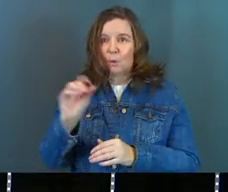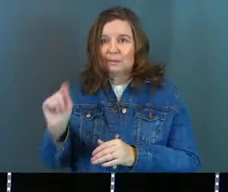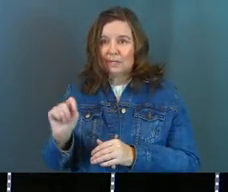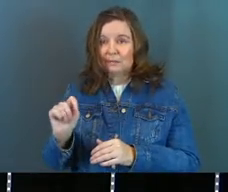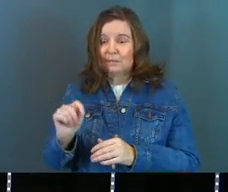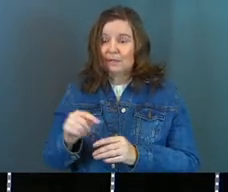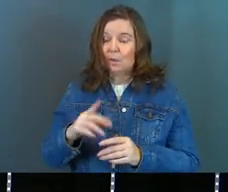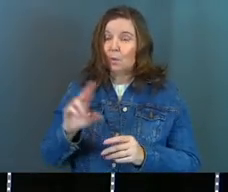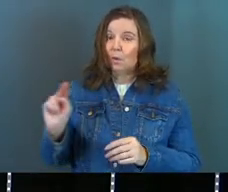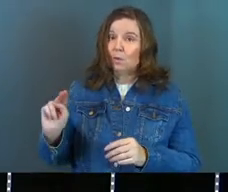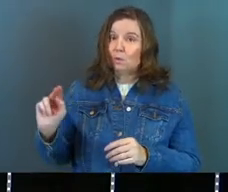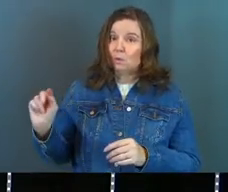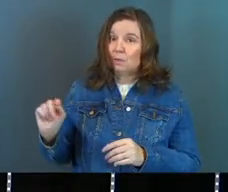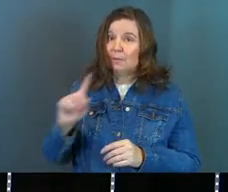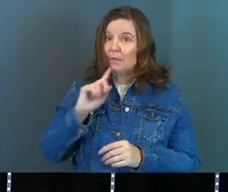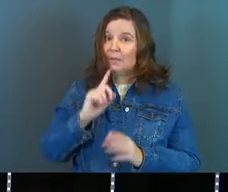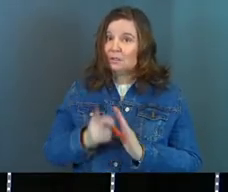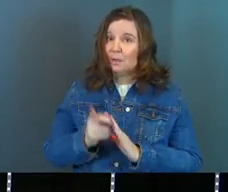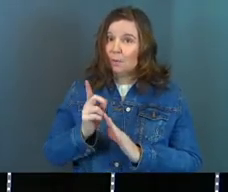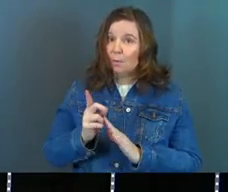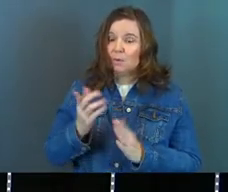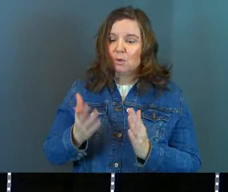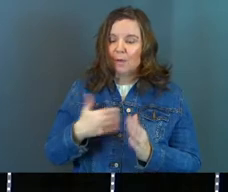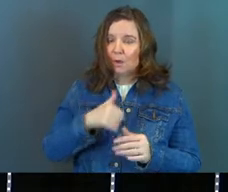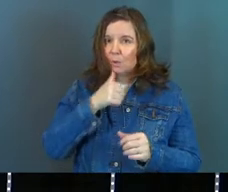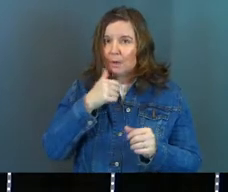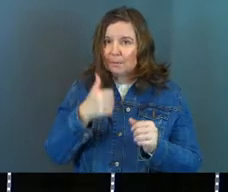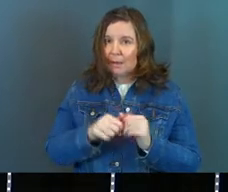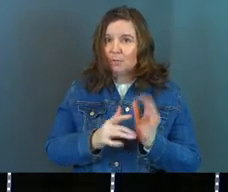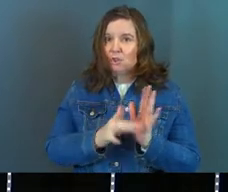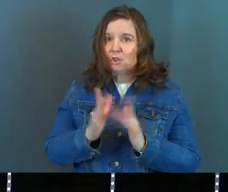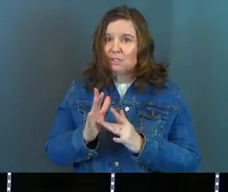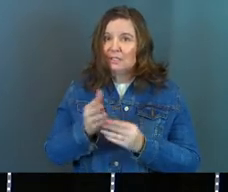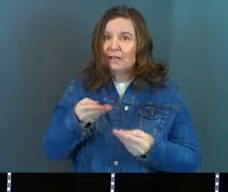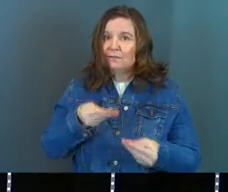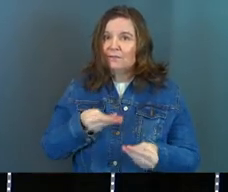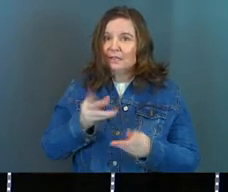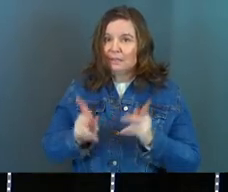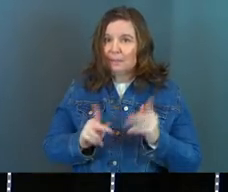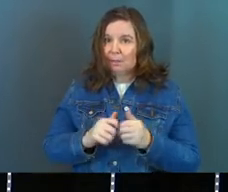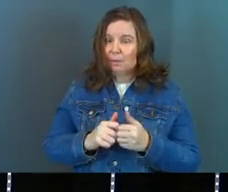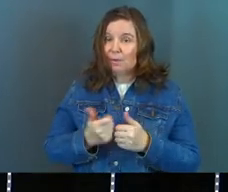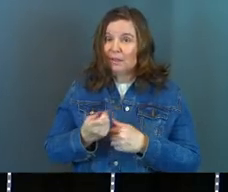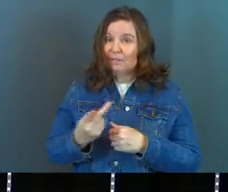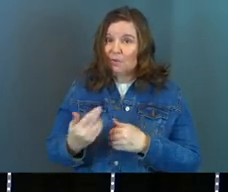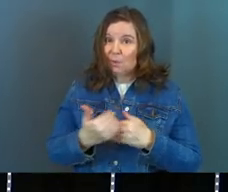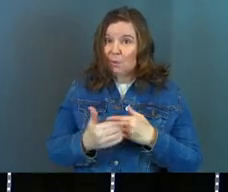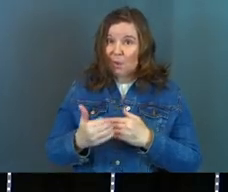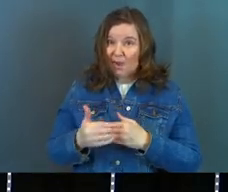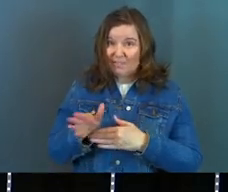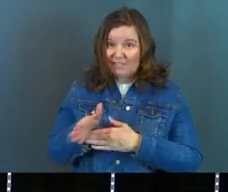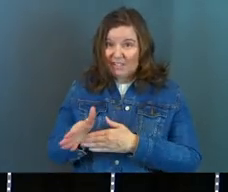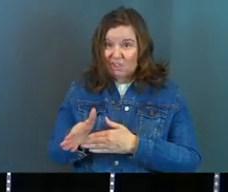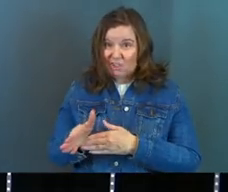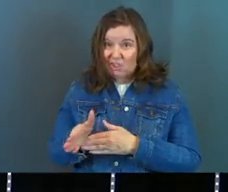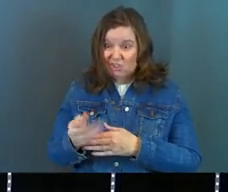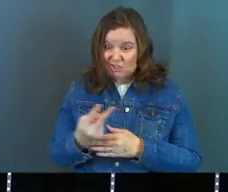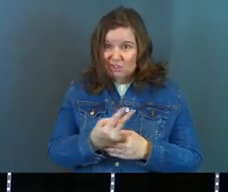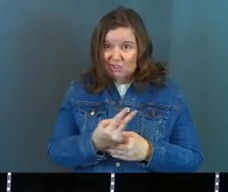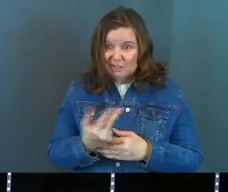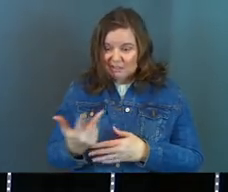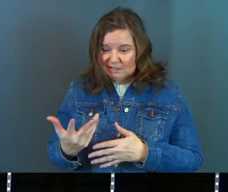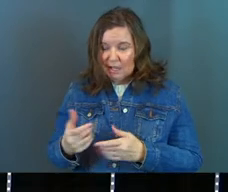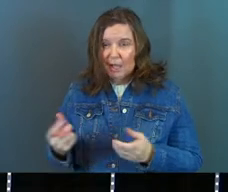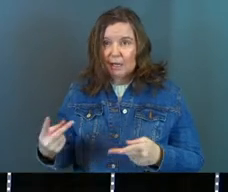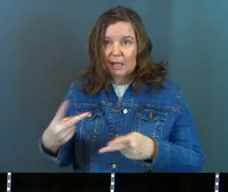to the point in the New Testament, there's a moment, you might remember, Jesus feeds some people with a few loaves and some fish, and